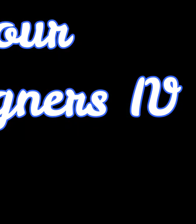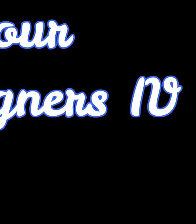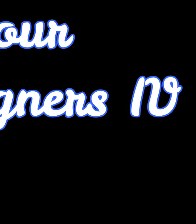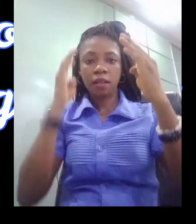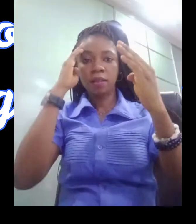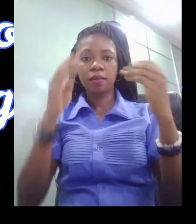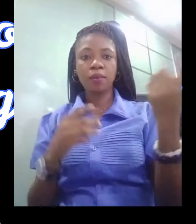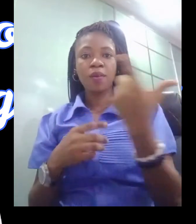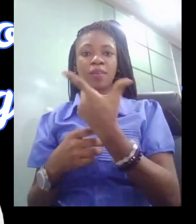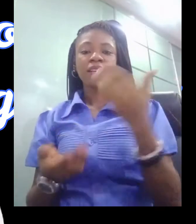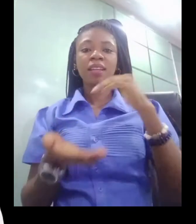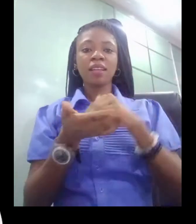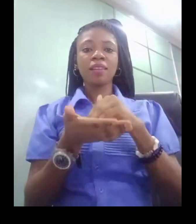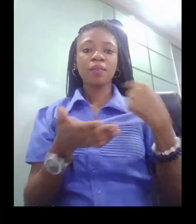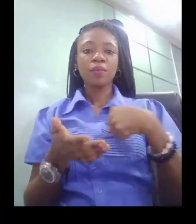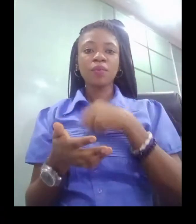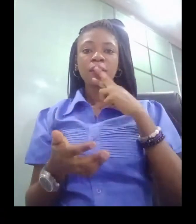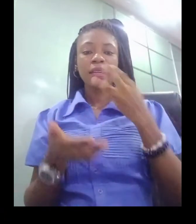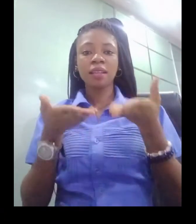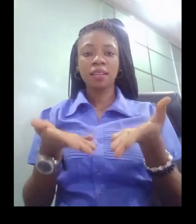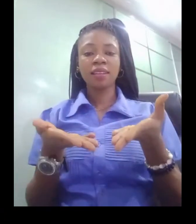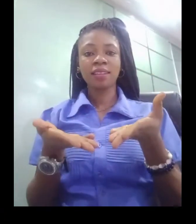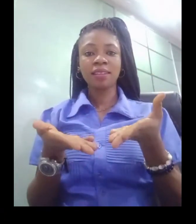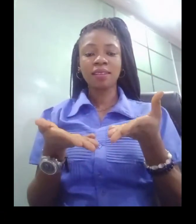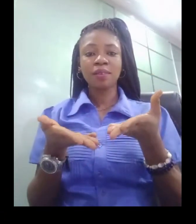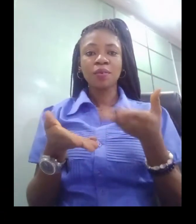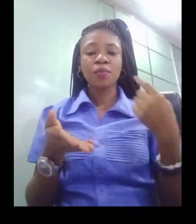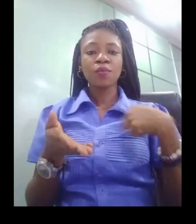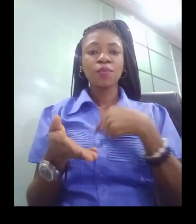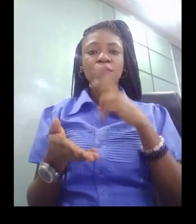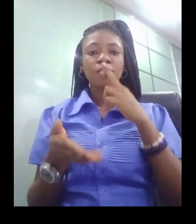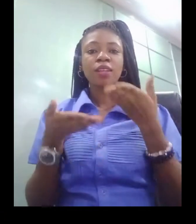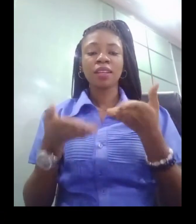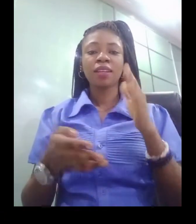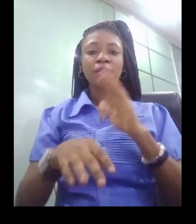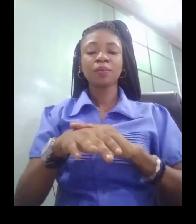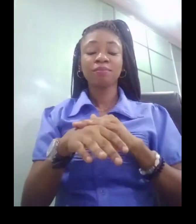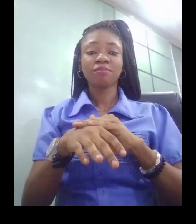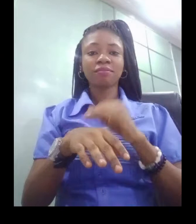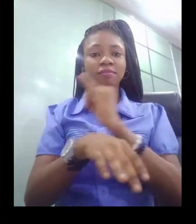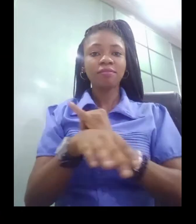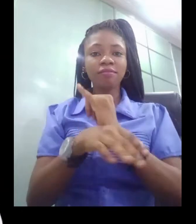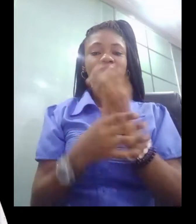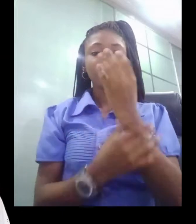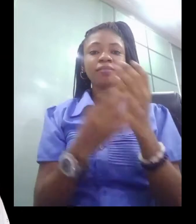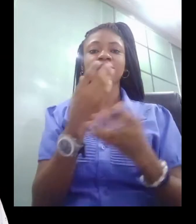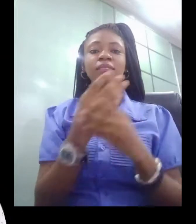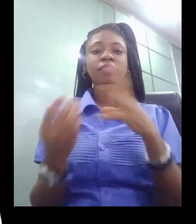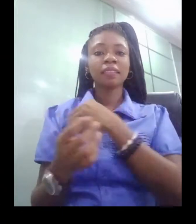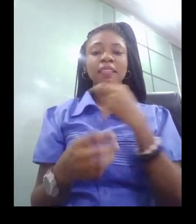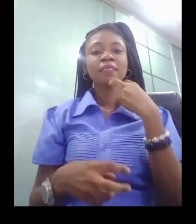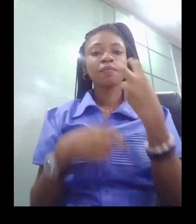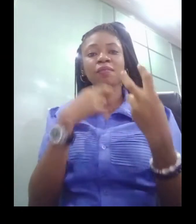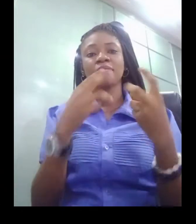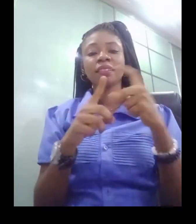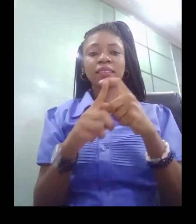Hello everyone, again we are here. We are here on Indigenous Hands, the Indigenous Voices, that is